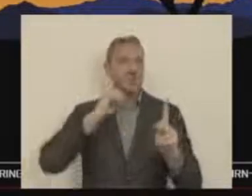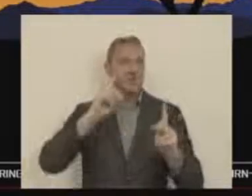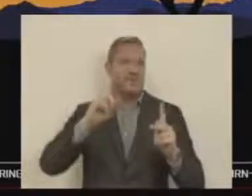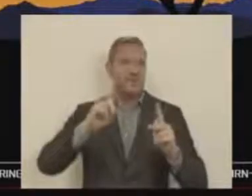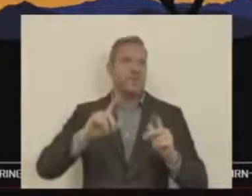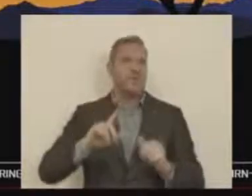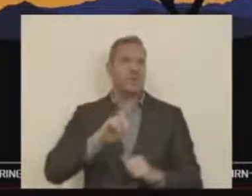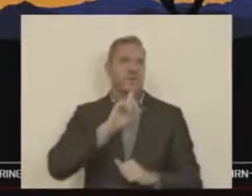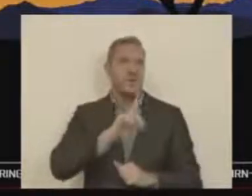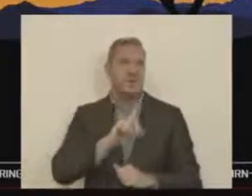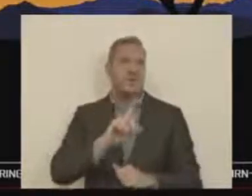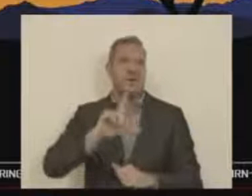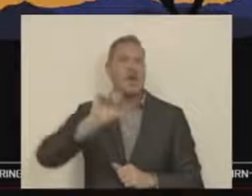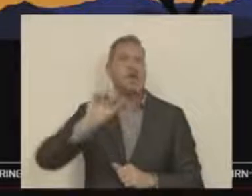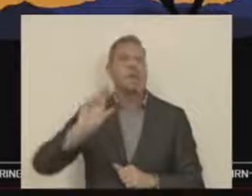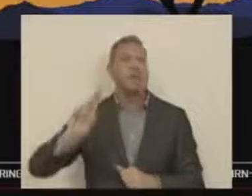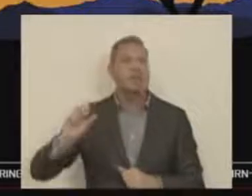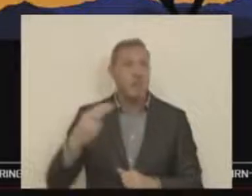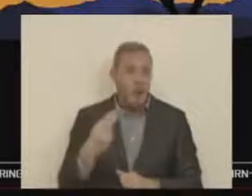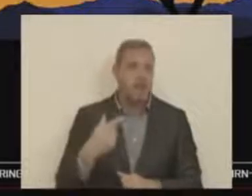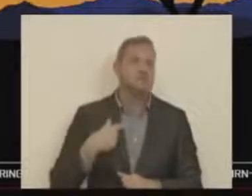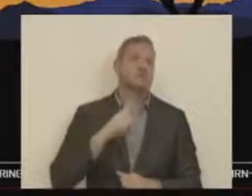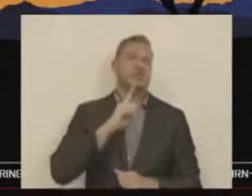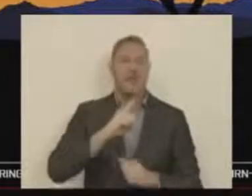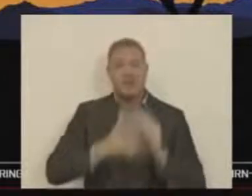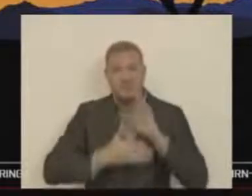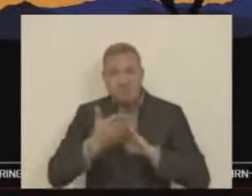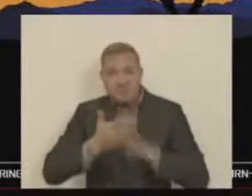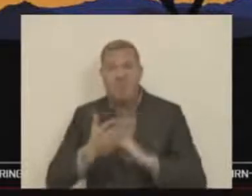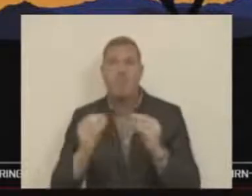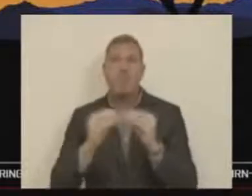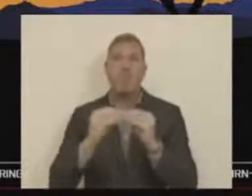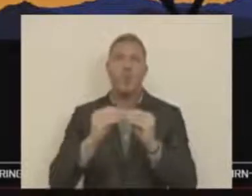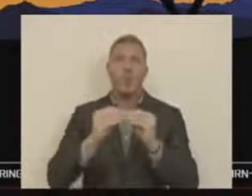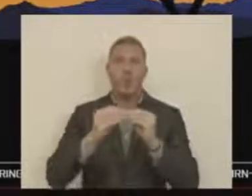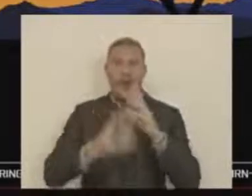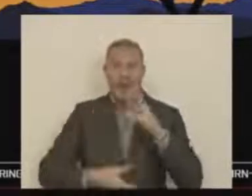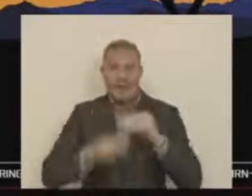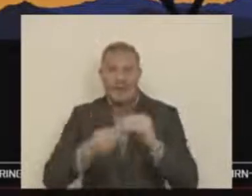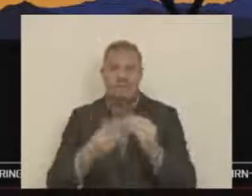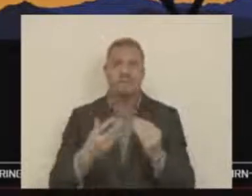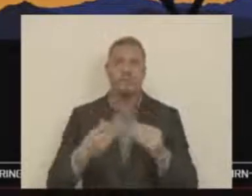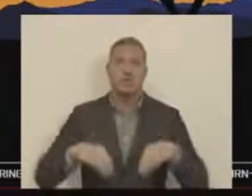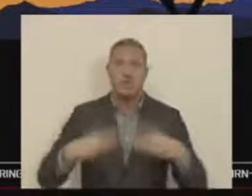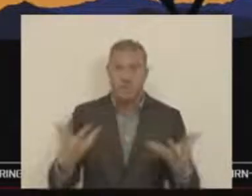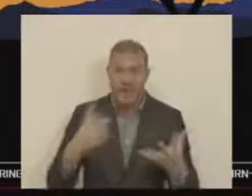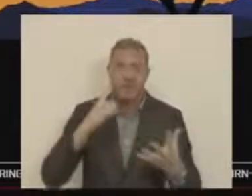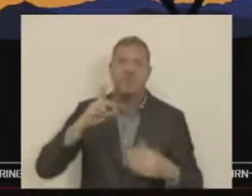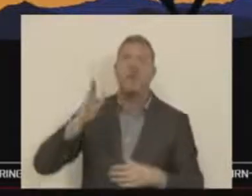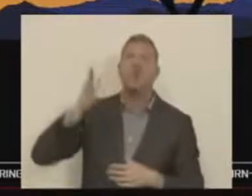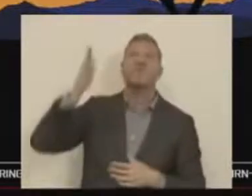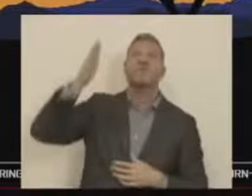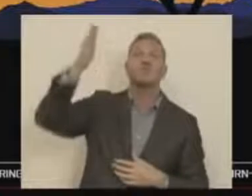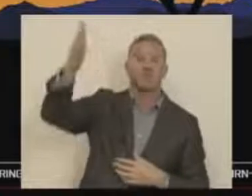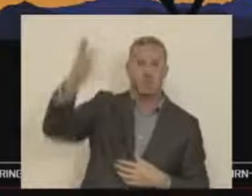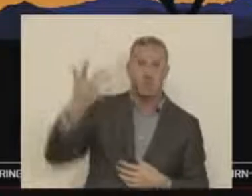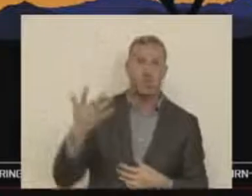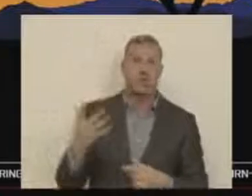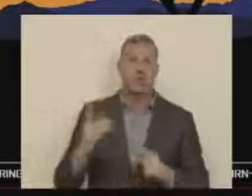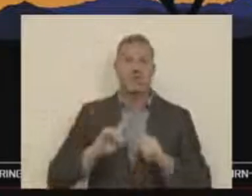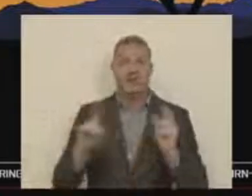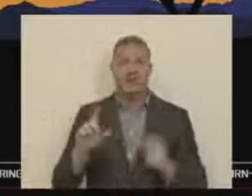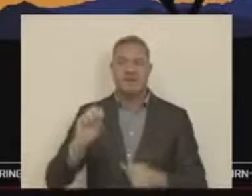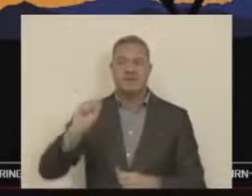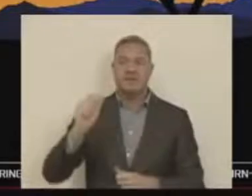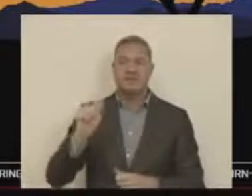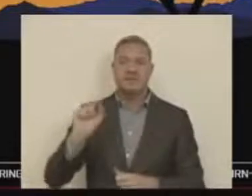keep onboarding and on-ramping additional providers to future missions, which is very important. But also for